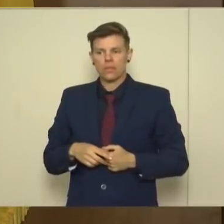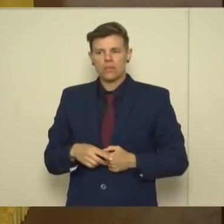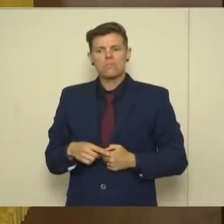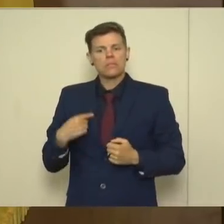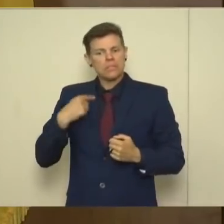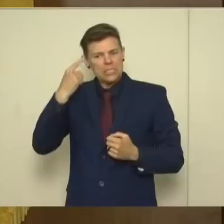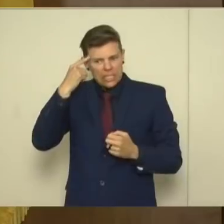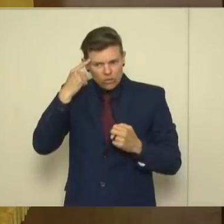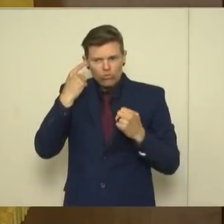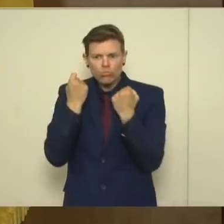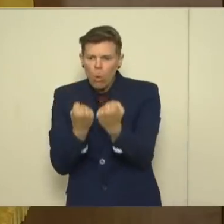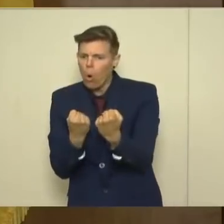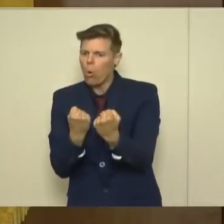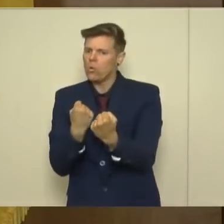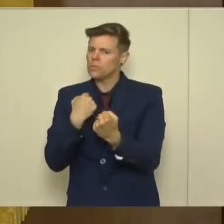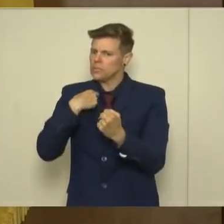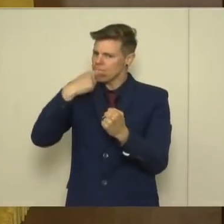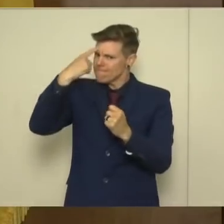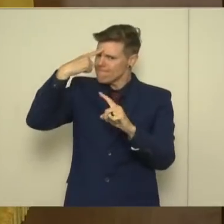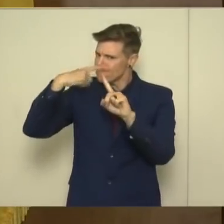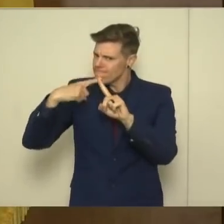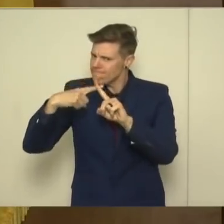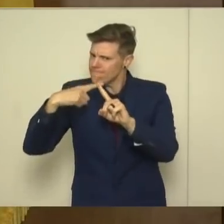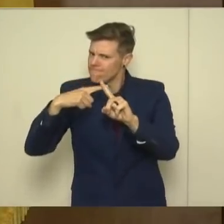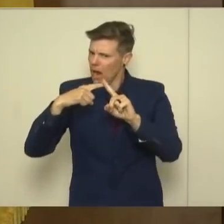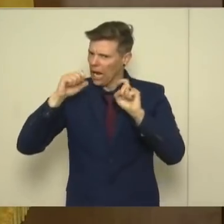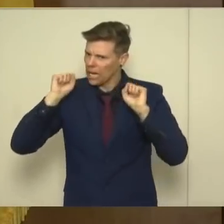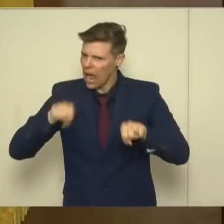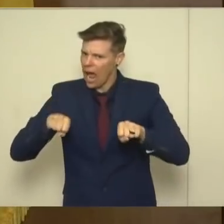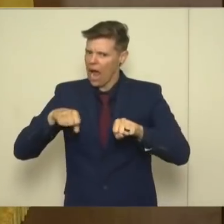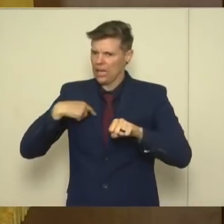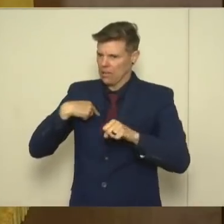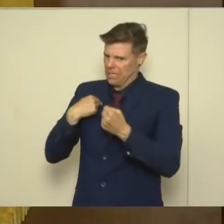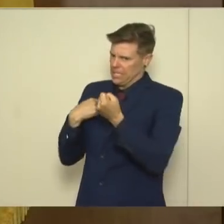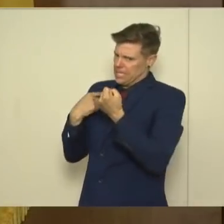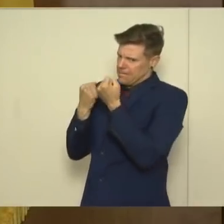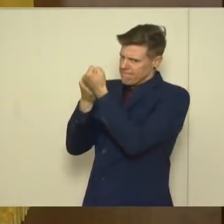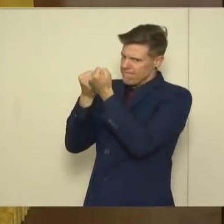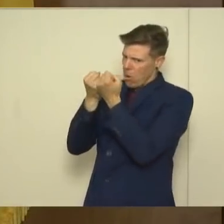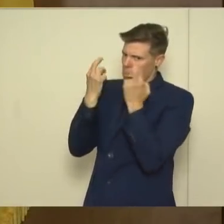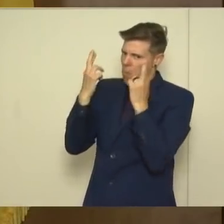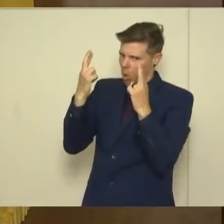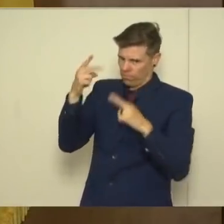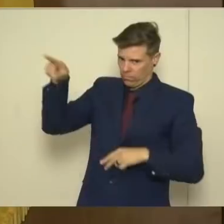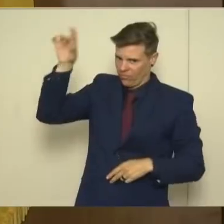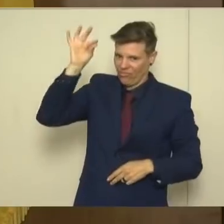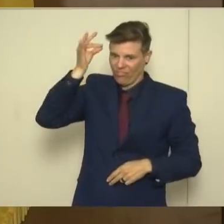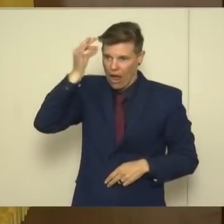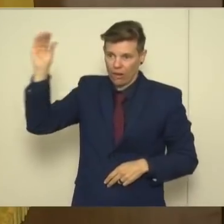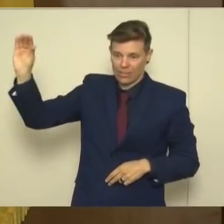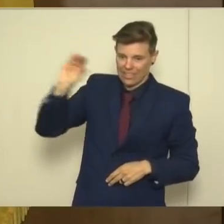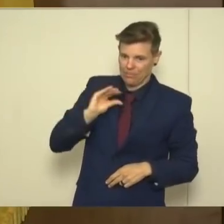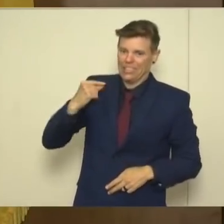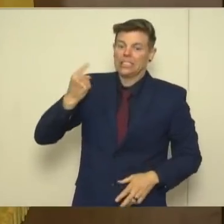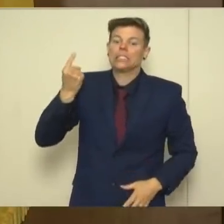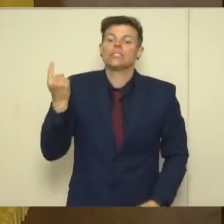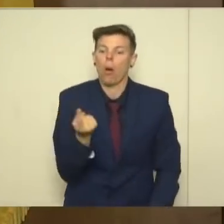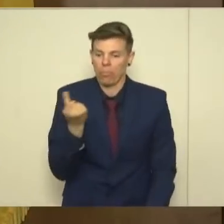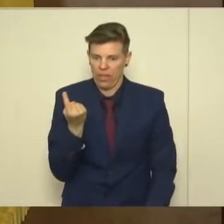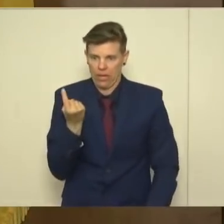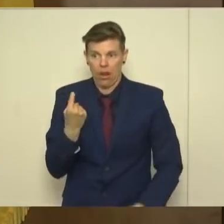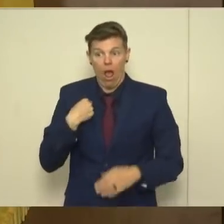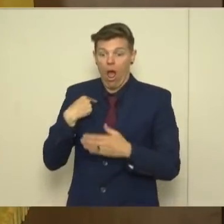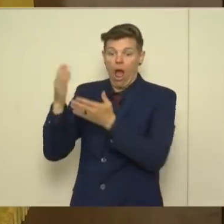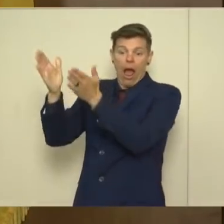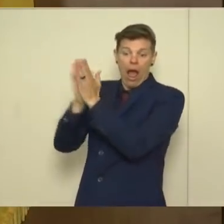something will emerge out of Congress. I don't think it's going to be the $500 billion that the governors have asked through